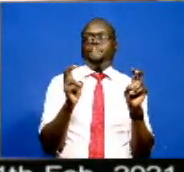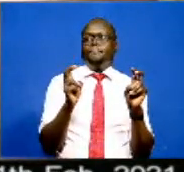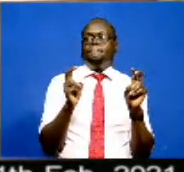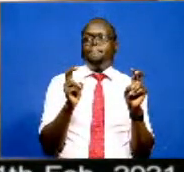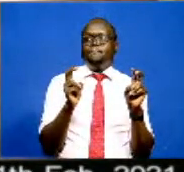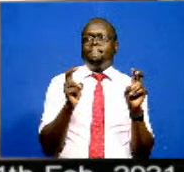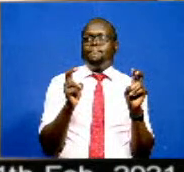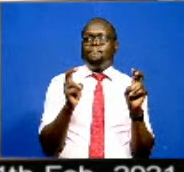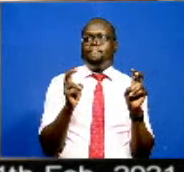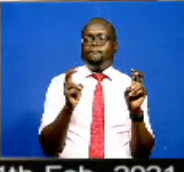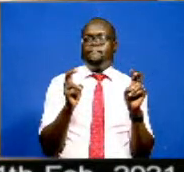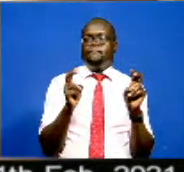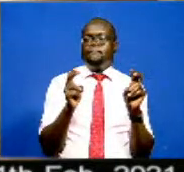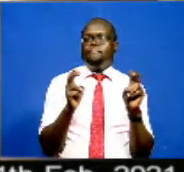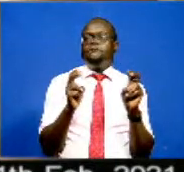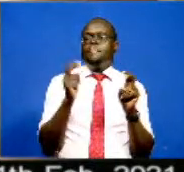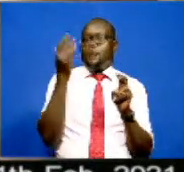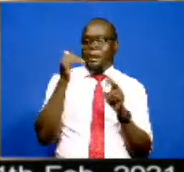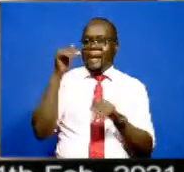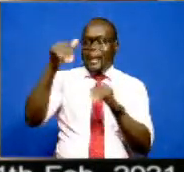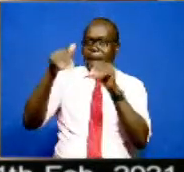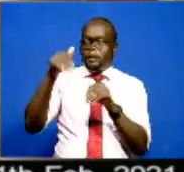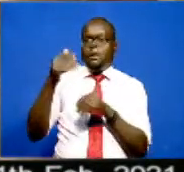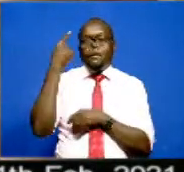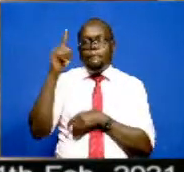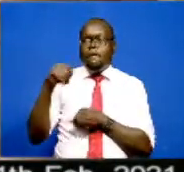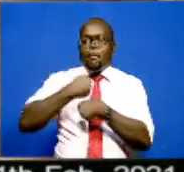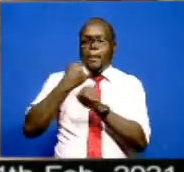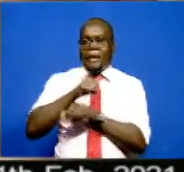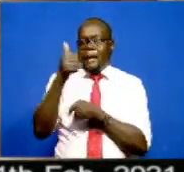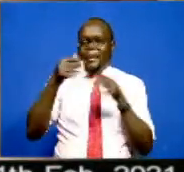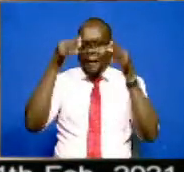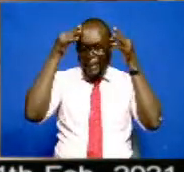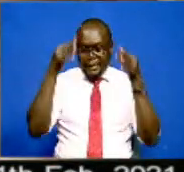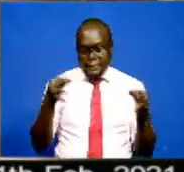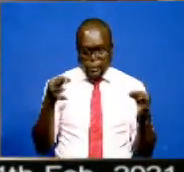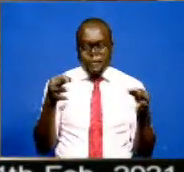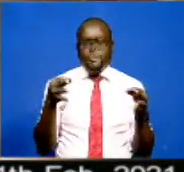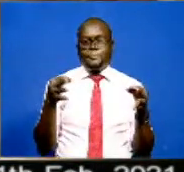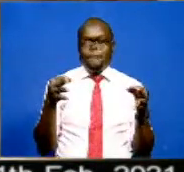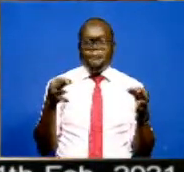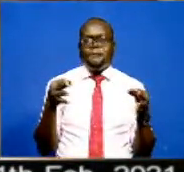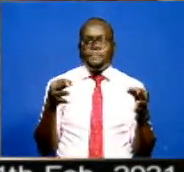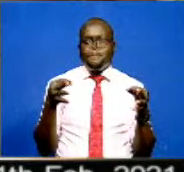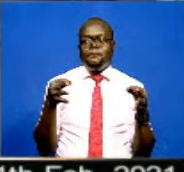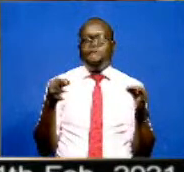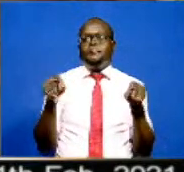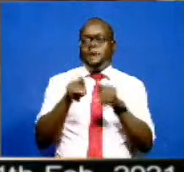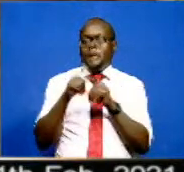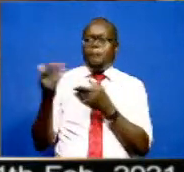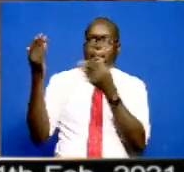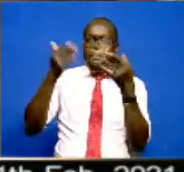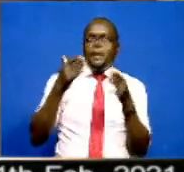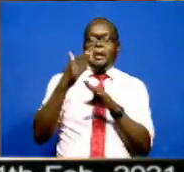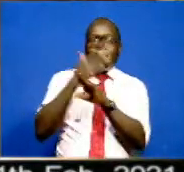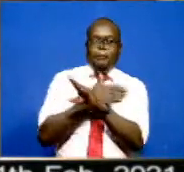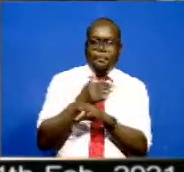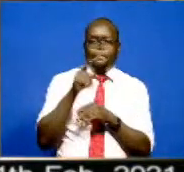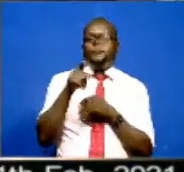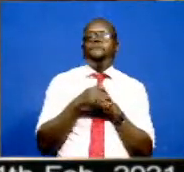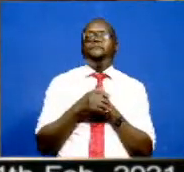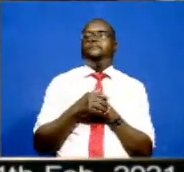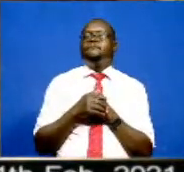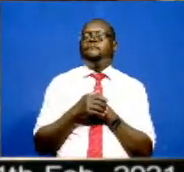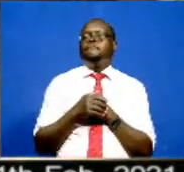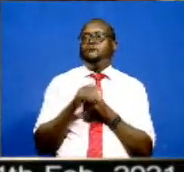seeking re-election or making other decisions on what we want to do and appearing before our rendering account before our